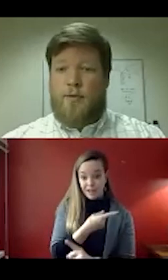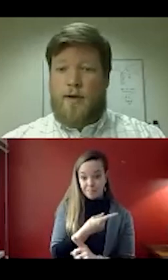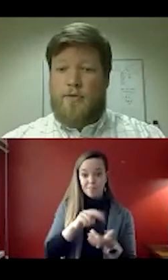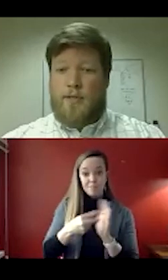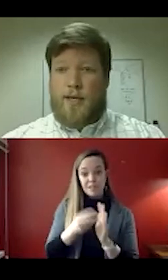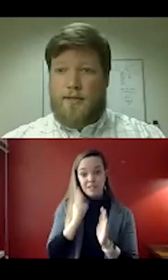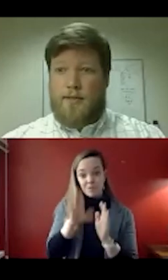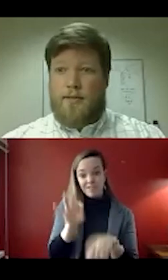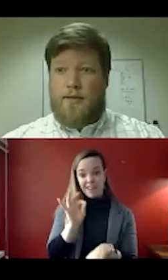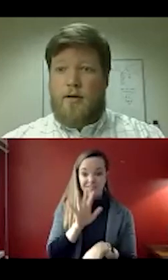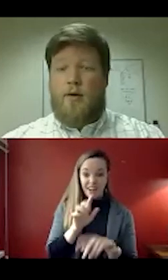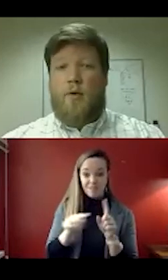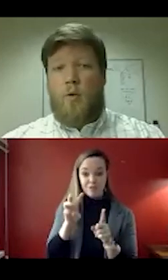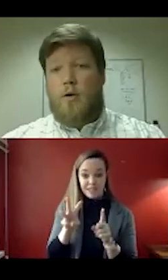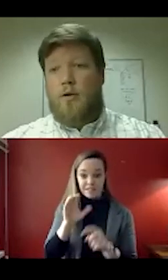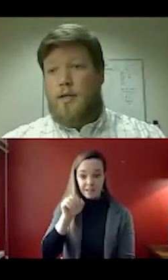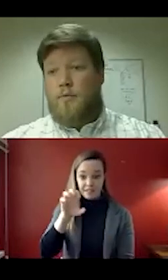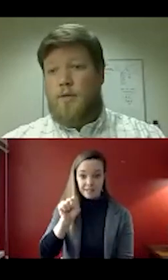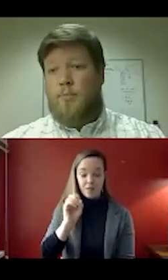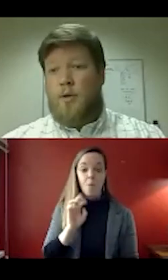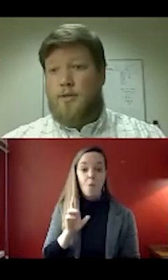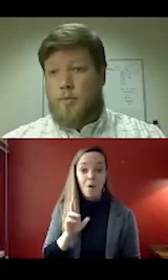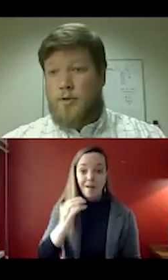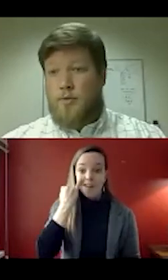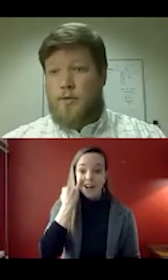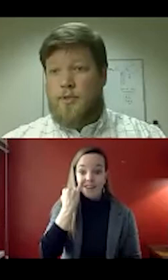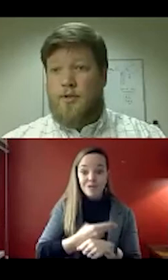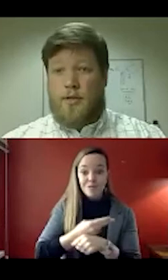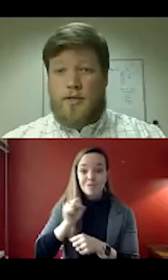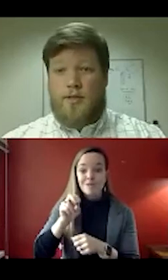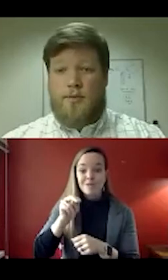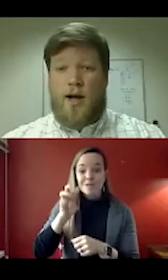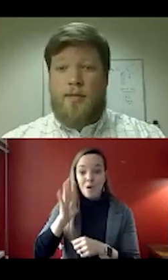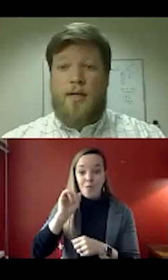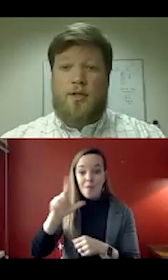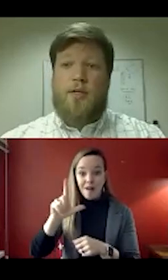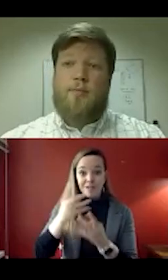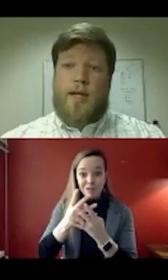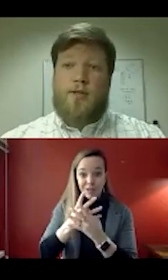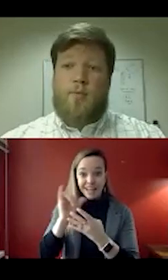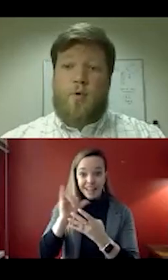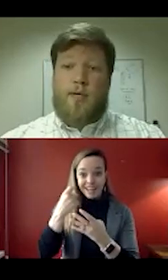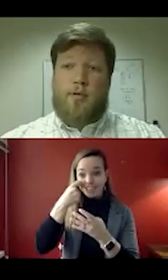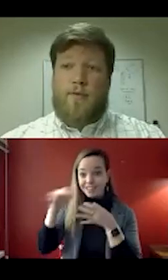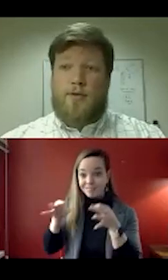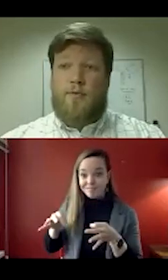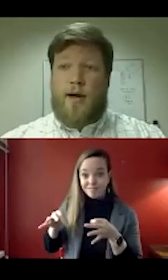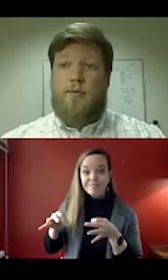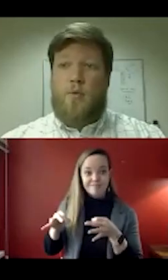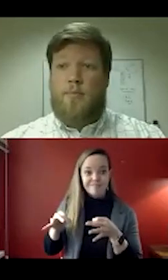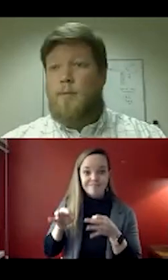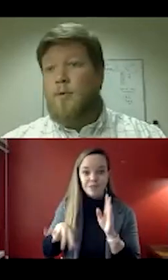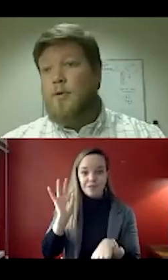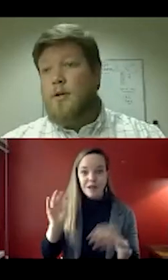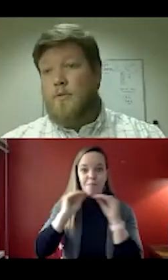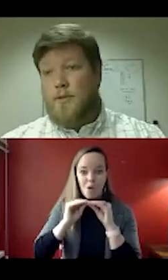of about 5 or 6 cases. Or if we employ the snowball screening procedure that I just described, you get substantially more people. In fact, you find